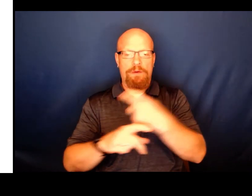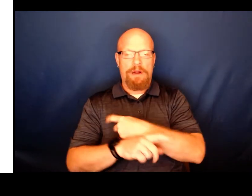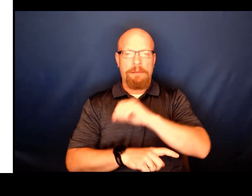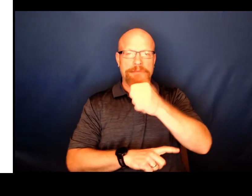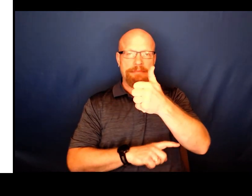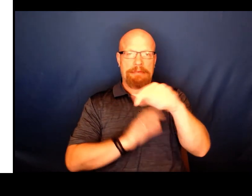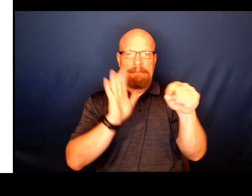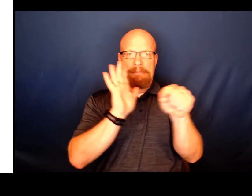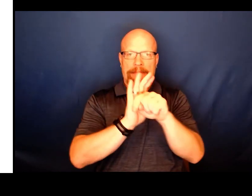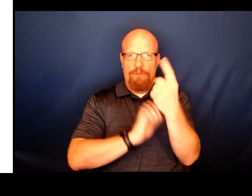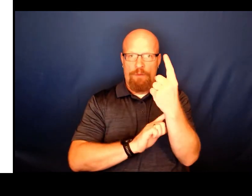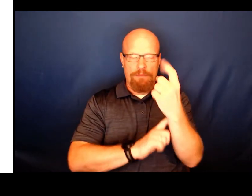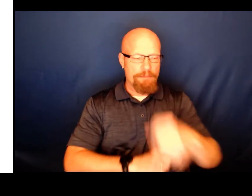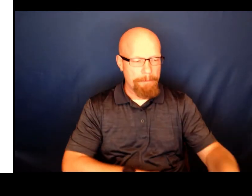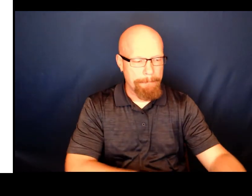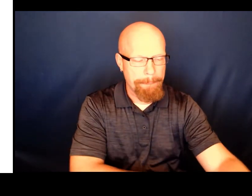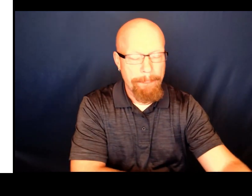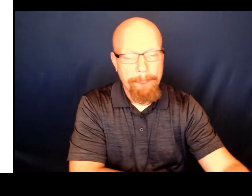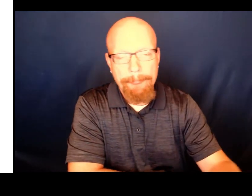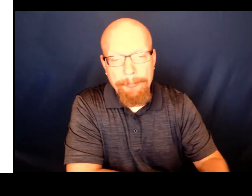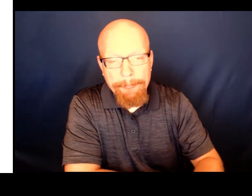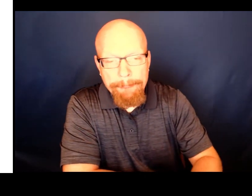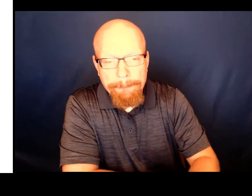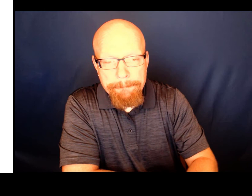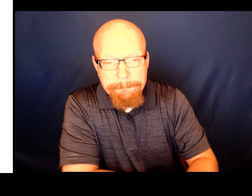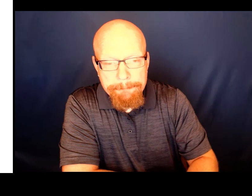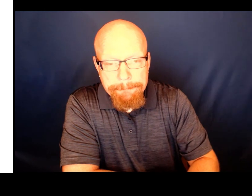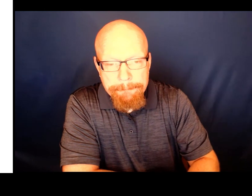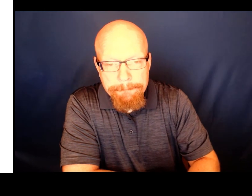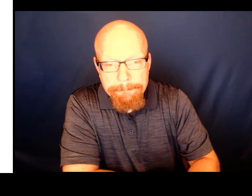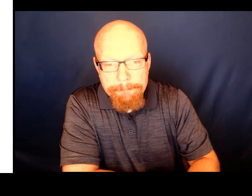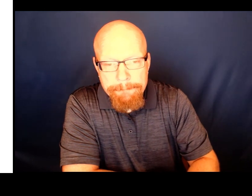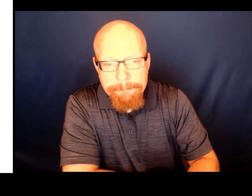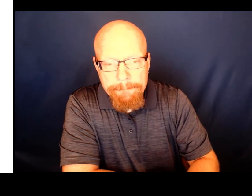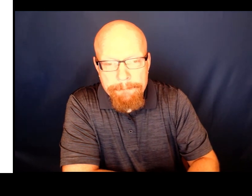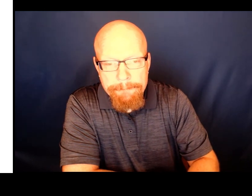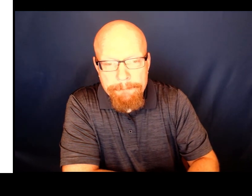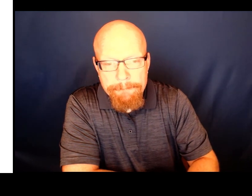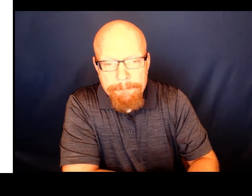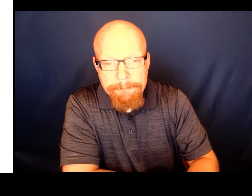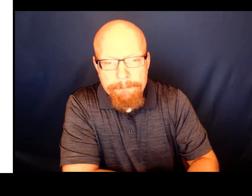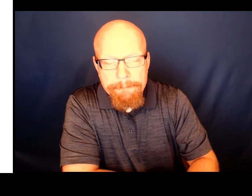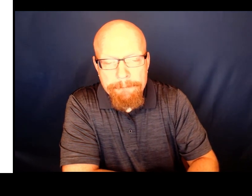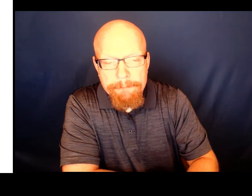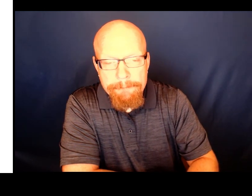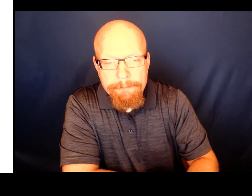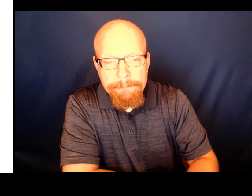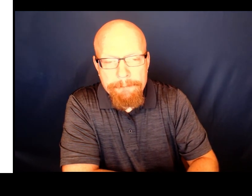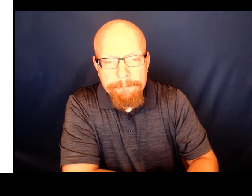notation. We have to change it to 9.0 times 10 to the negative first power.